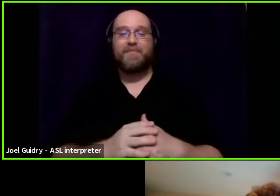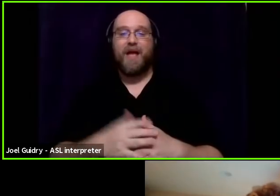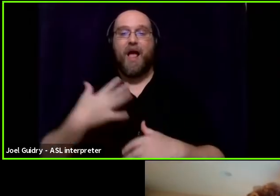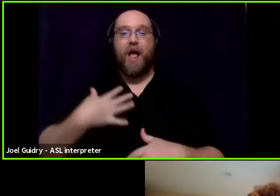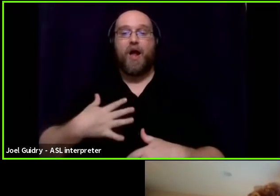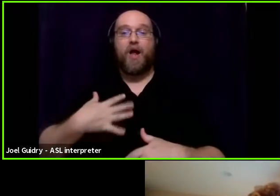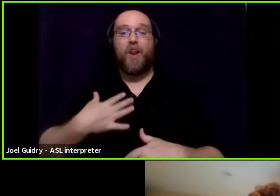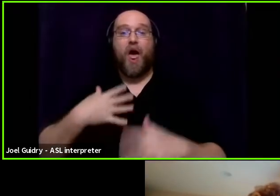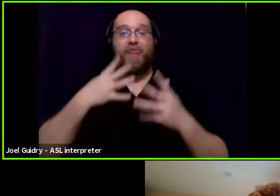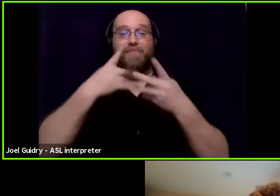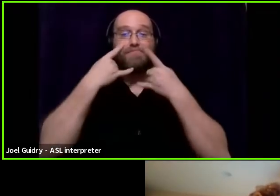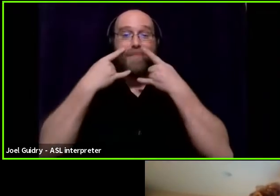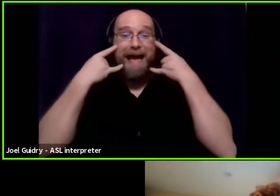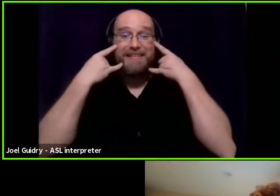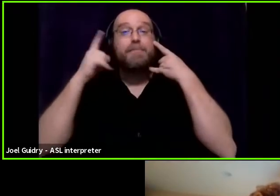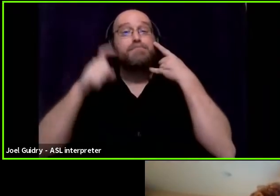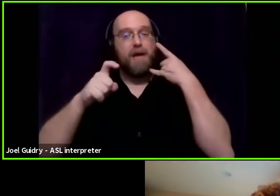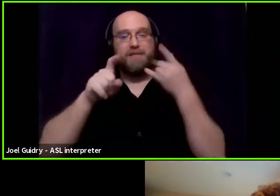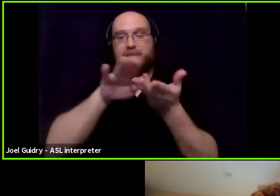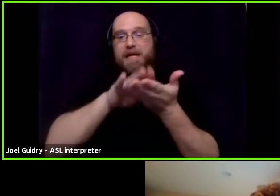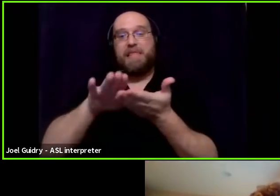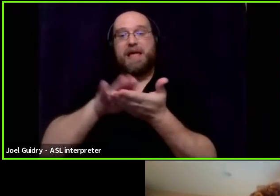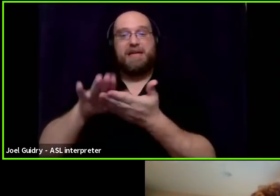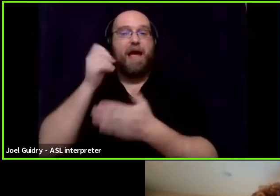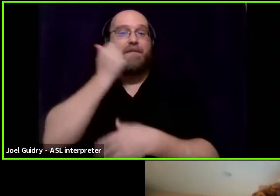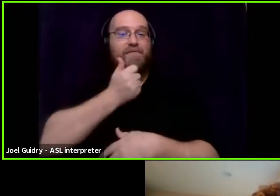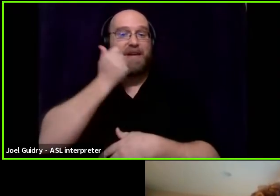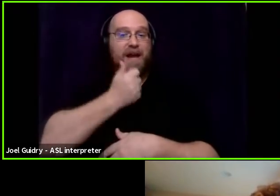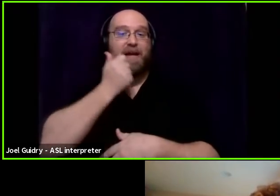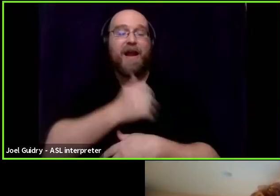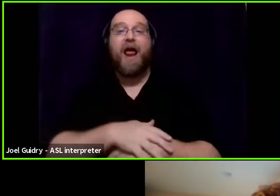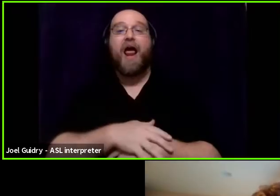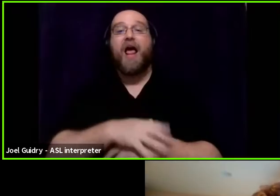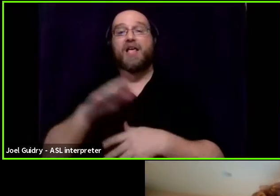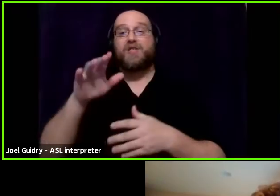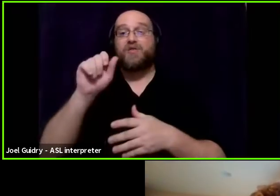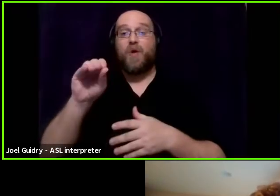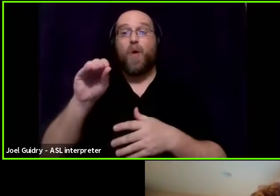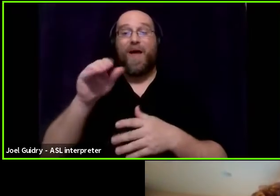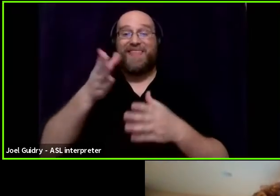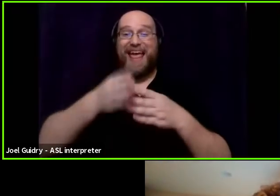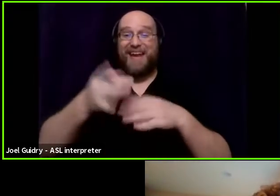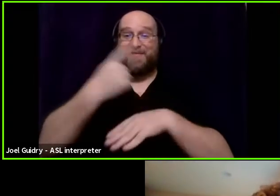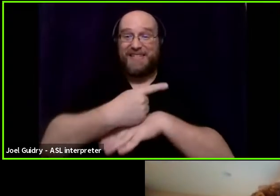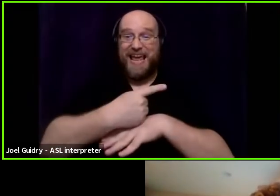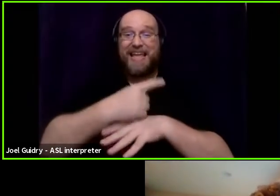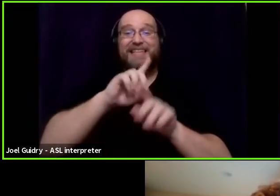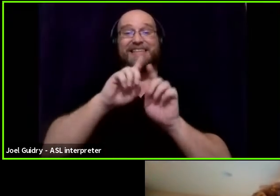cleaned daily, so your district has to have a process for you to turn those in at the end of the day.